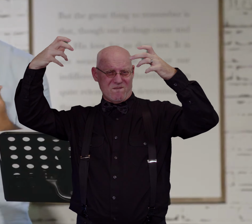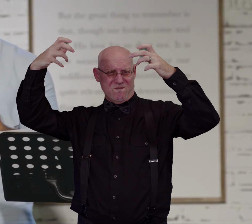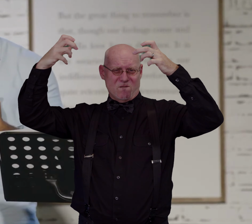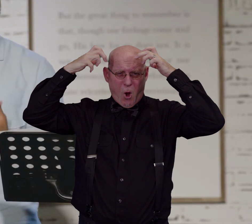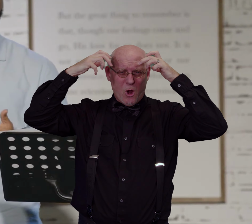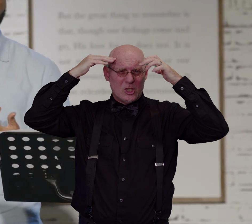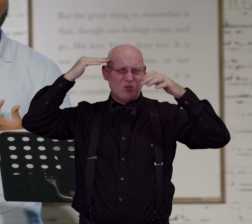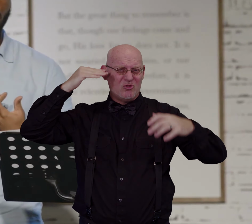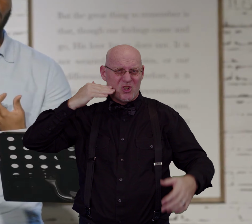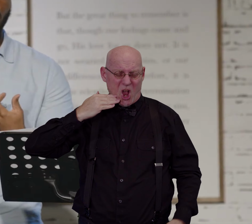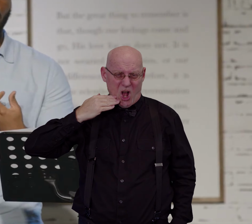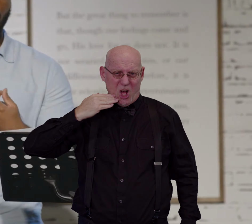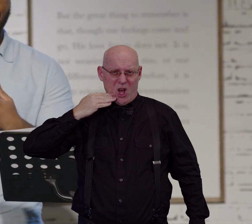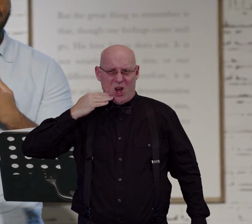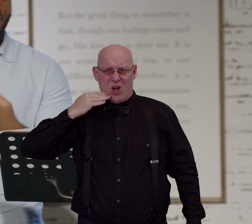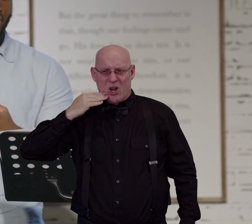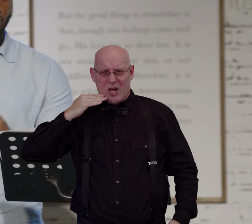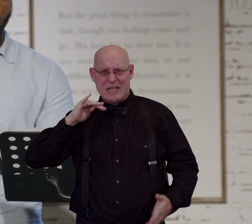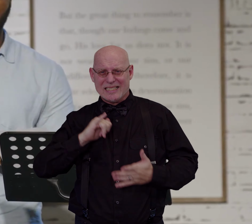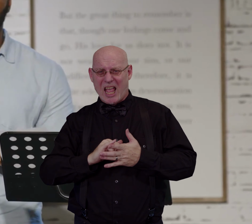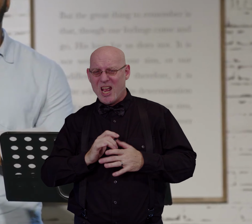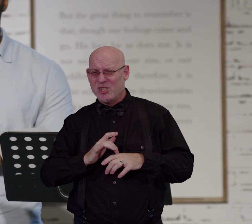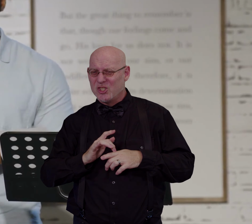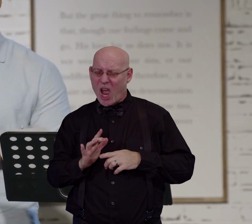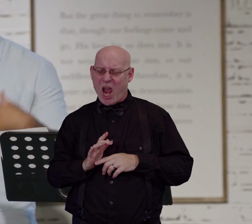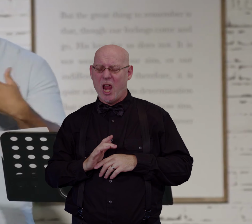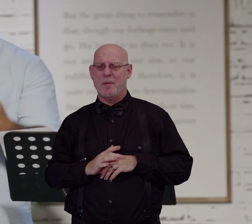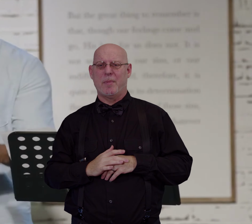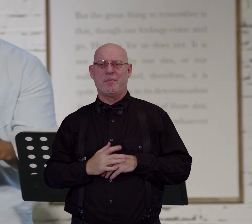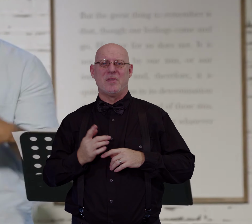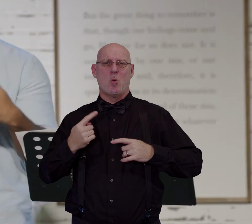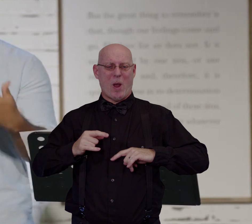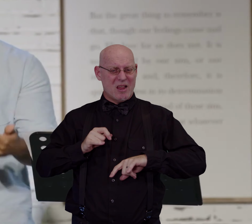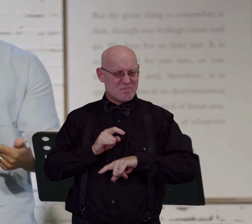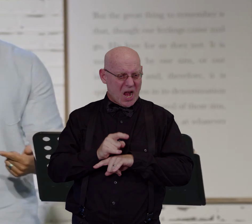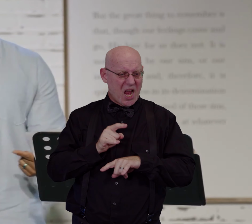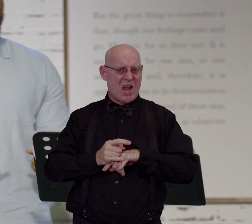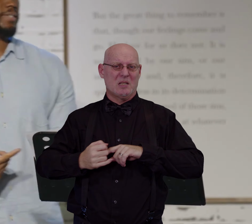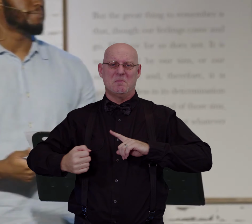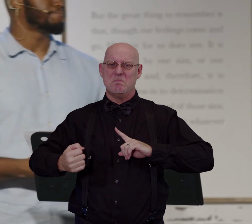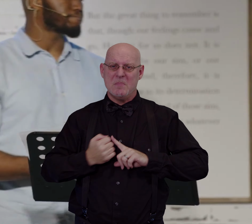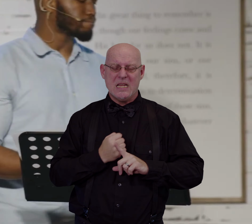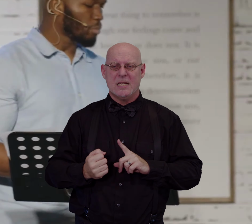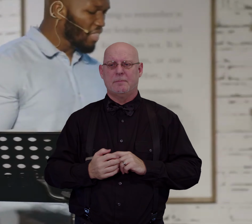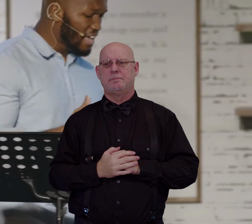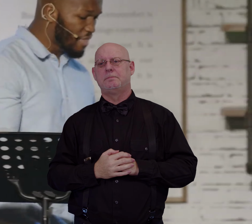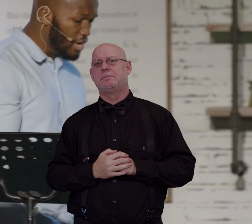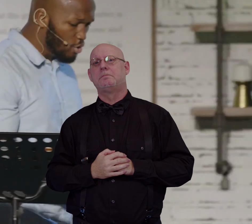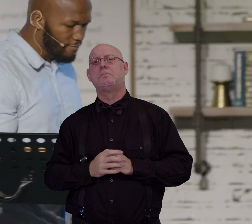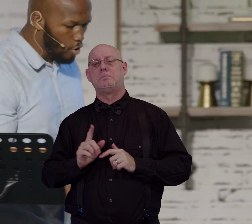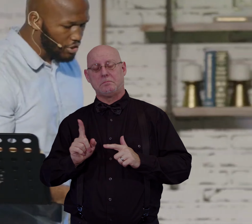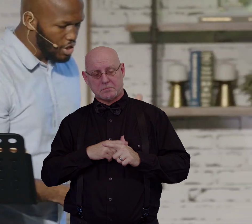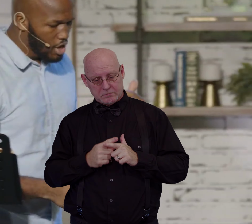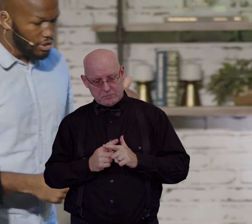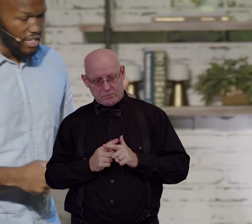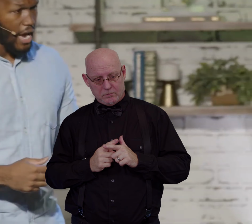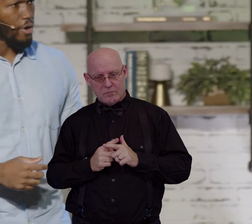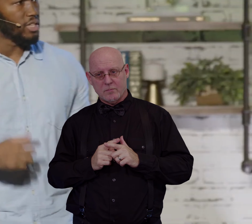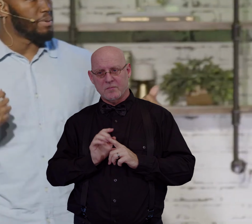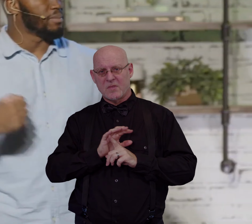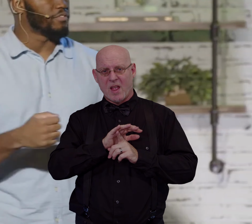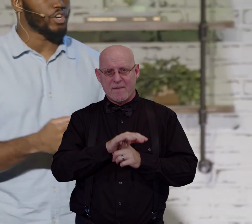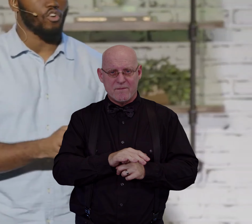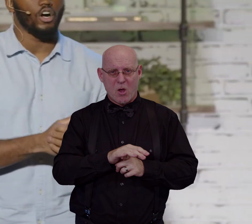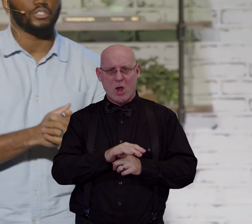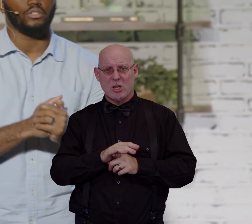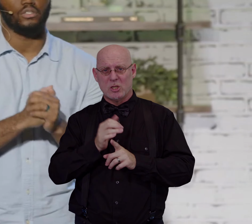forced upon your skull that is that sharp while you're being mocked and being beaten. And then you are forced to carry